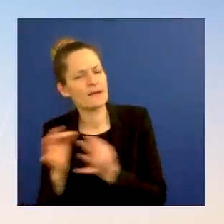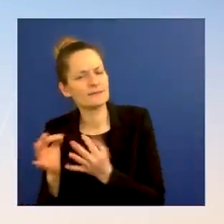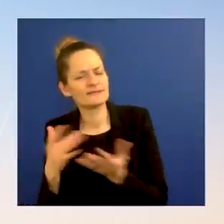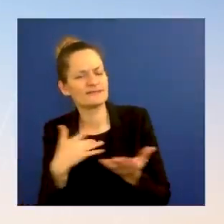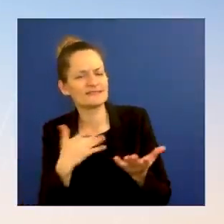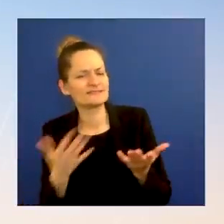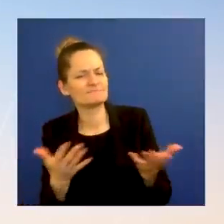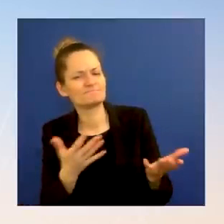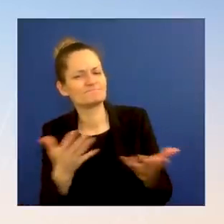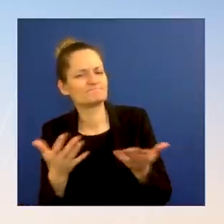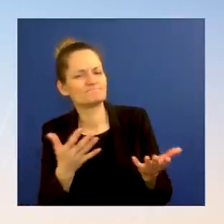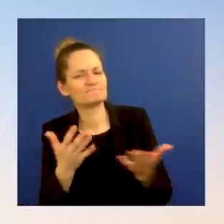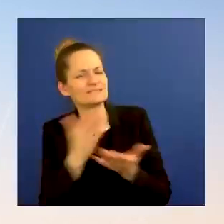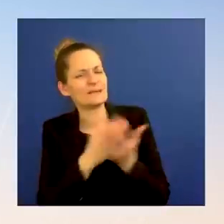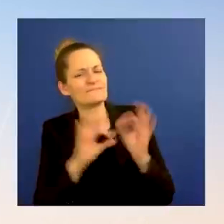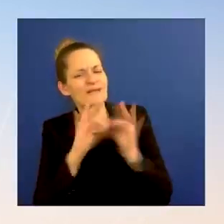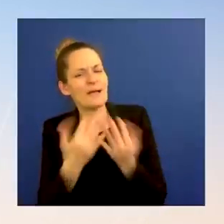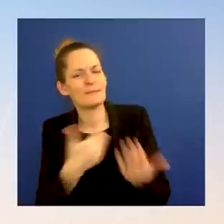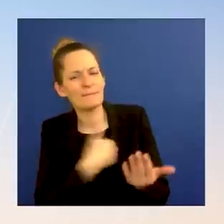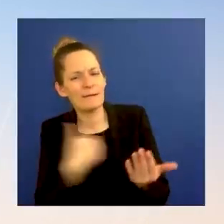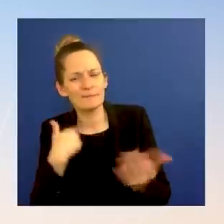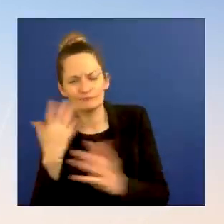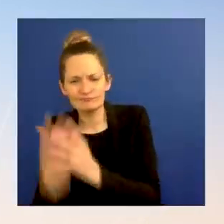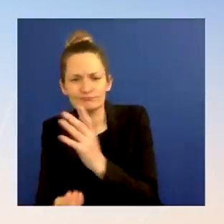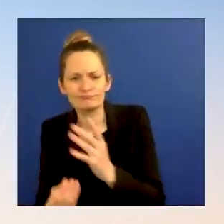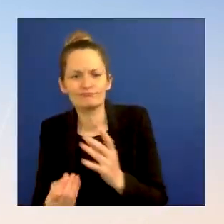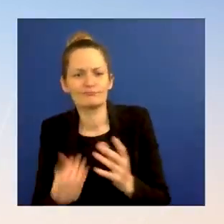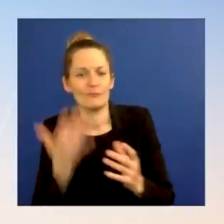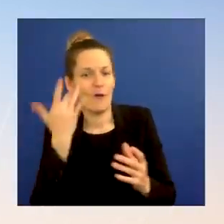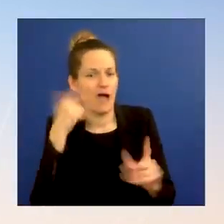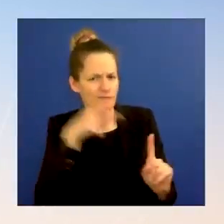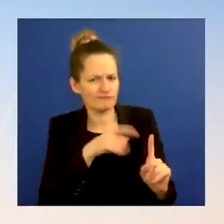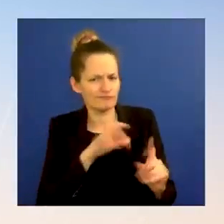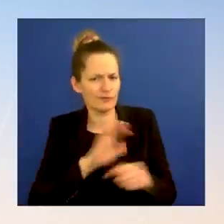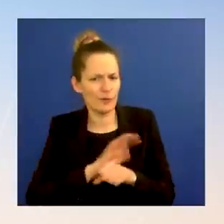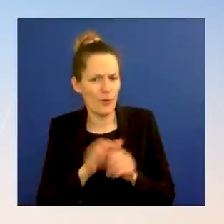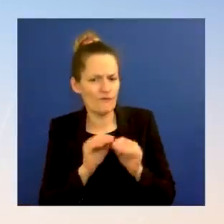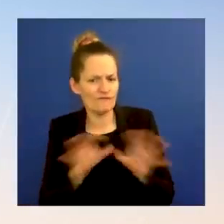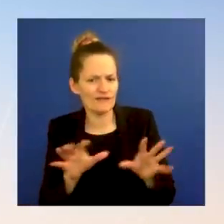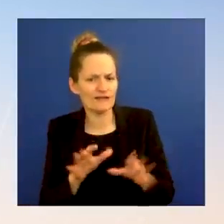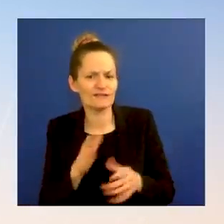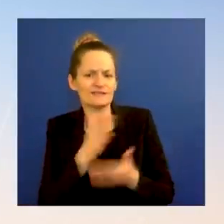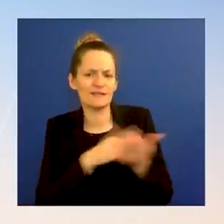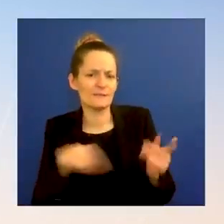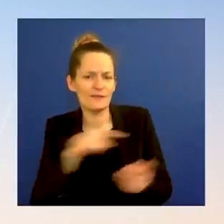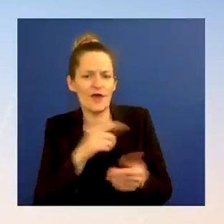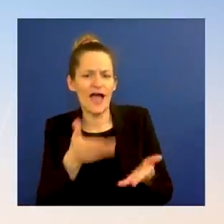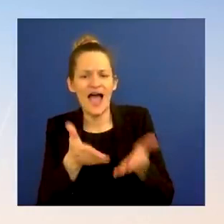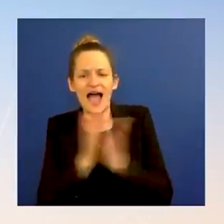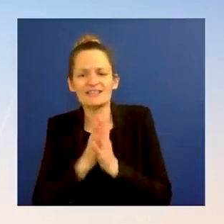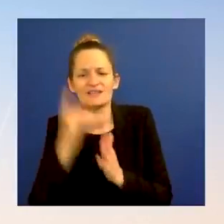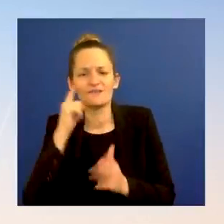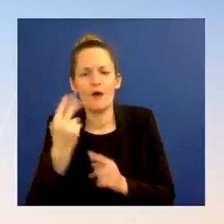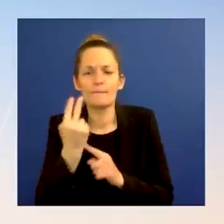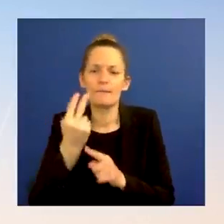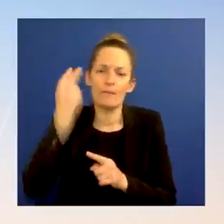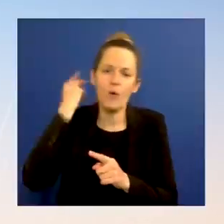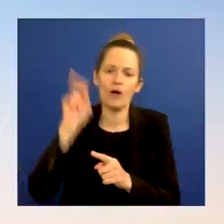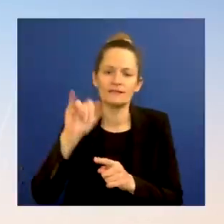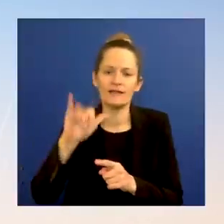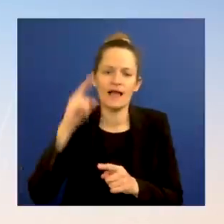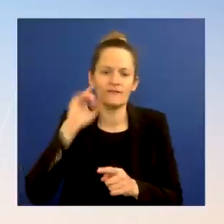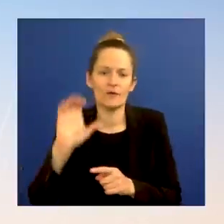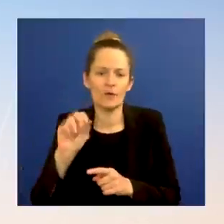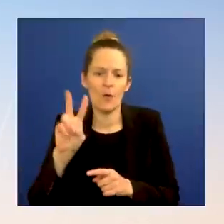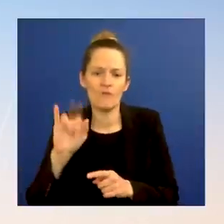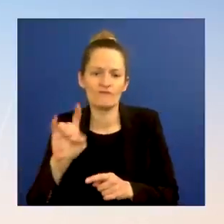Day or a physical memorial. Yeah. Does the White House have any view on that? Would you support something like that? I think